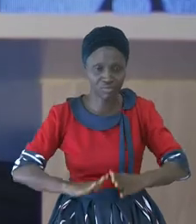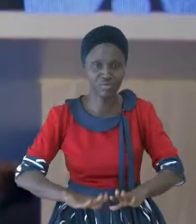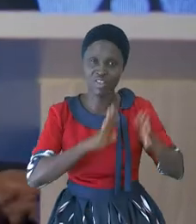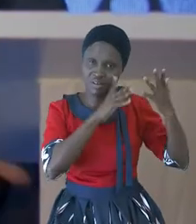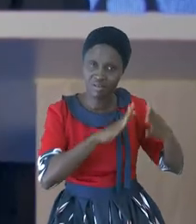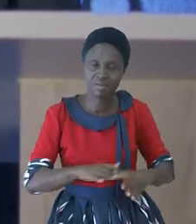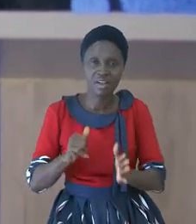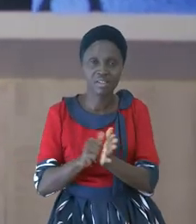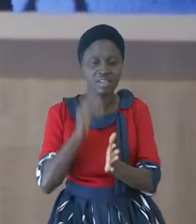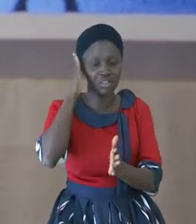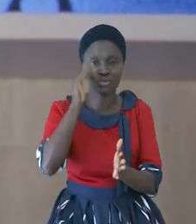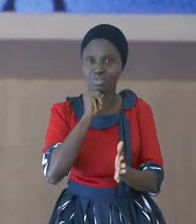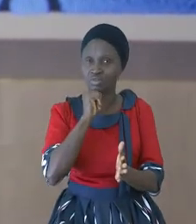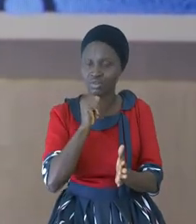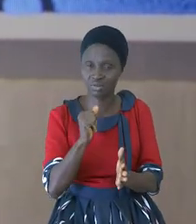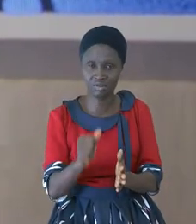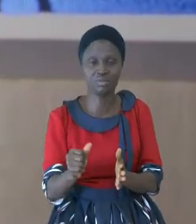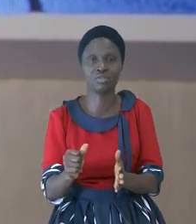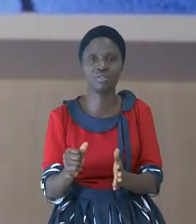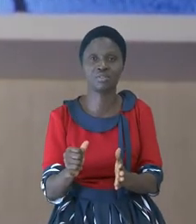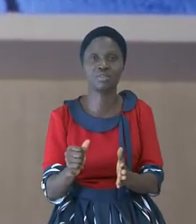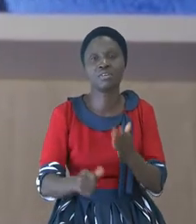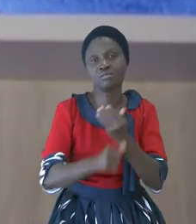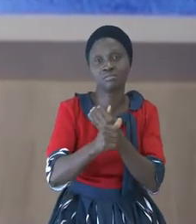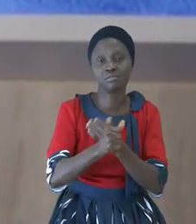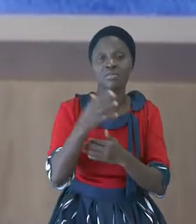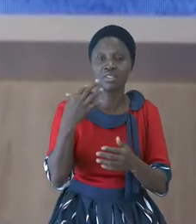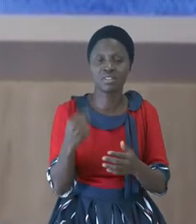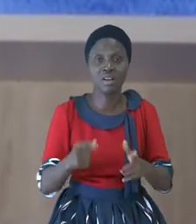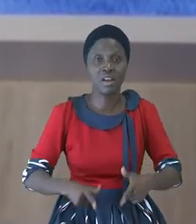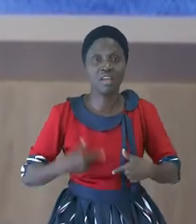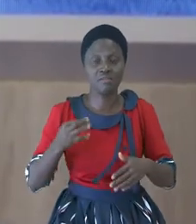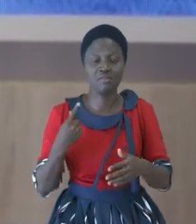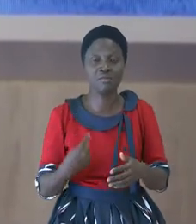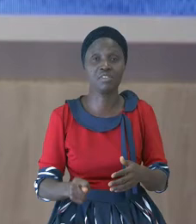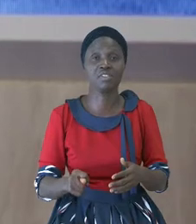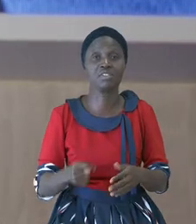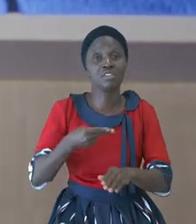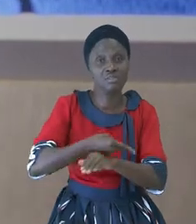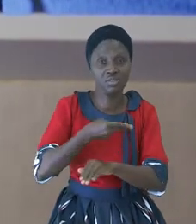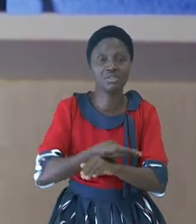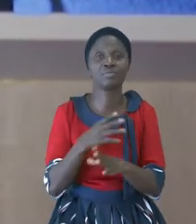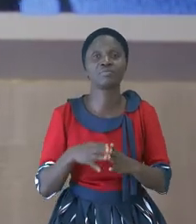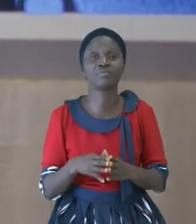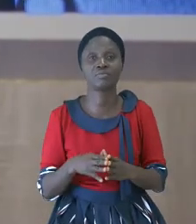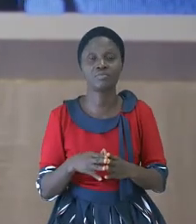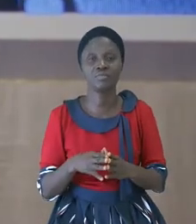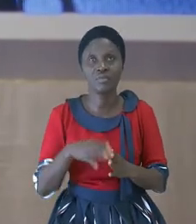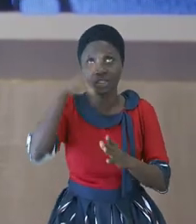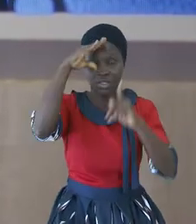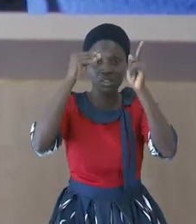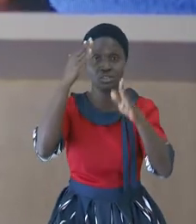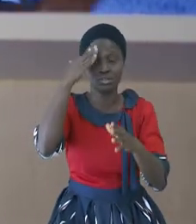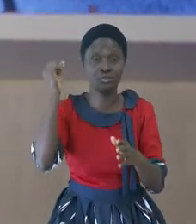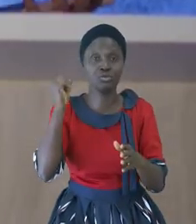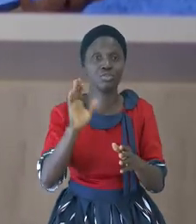the lives of the sheep. And the same thing, the Lord is looking at us. He knows your nature. He knows your